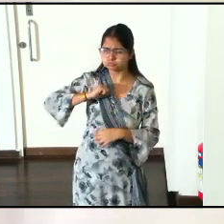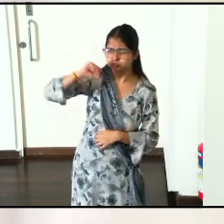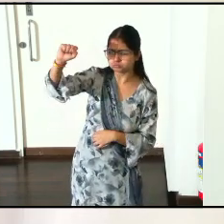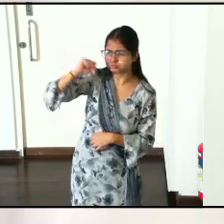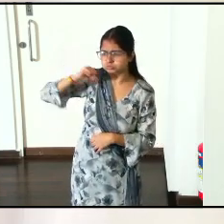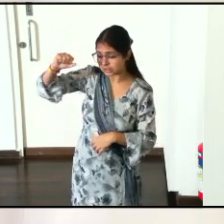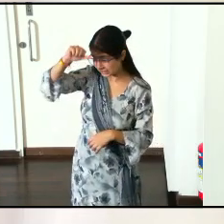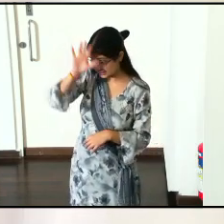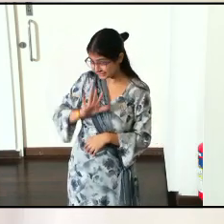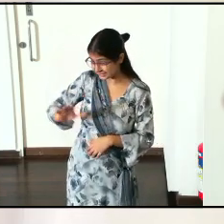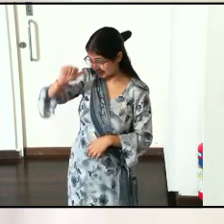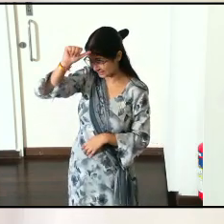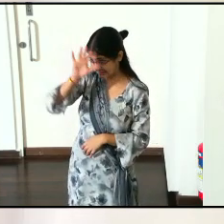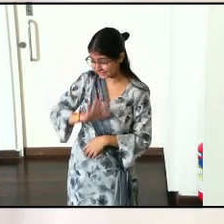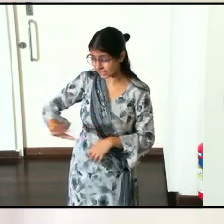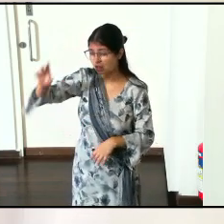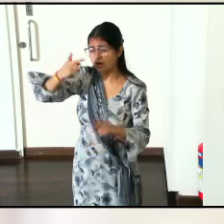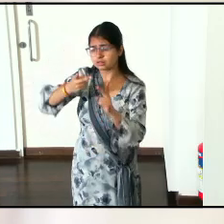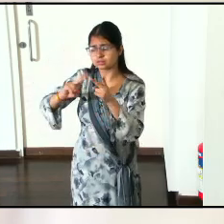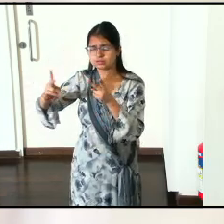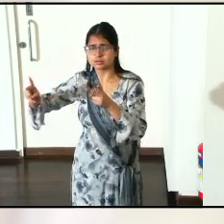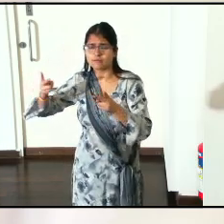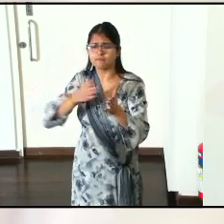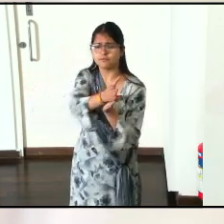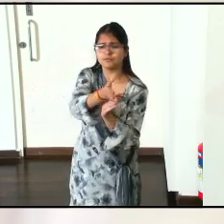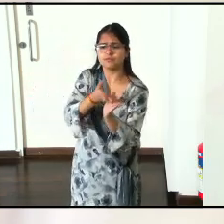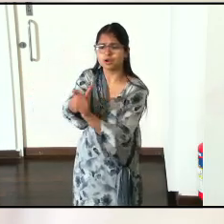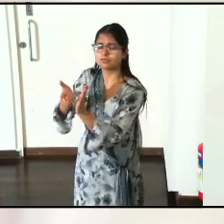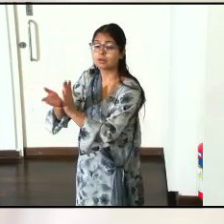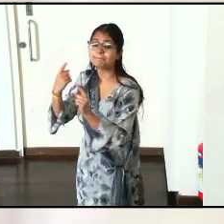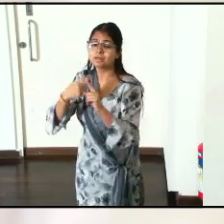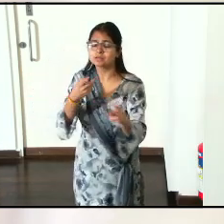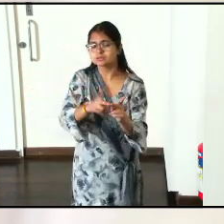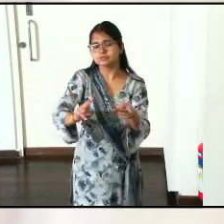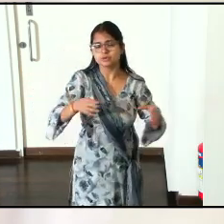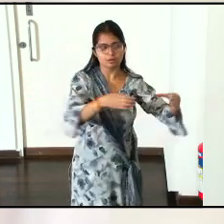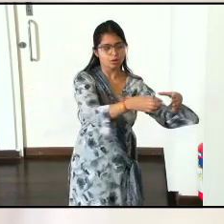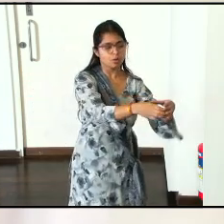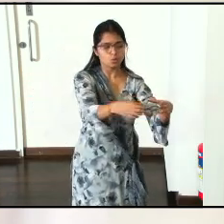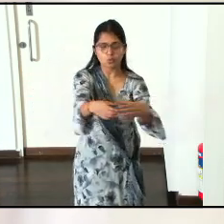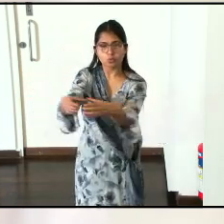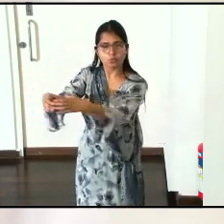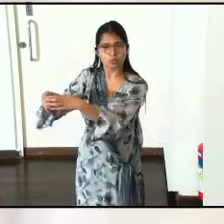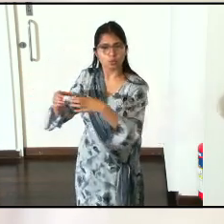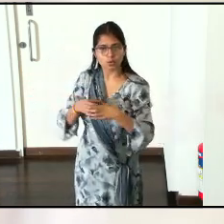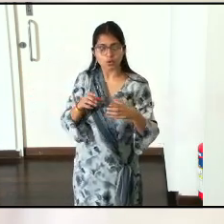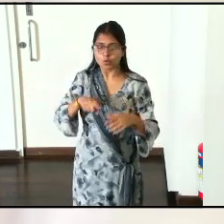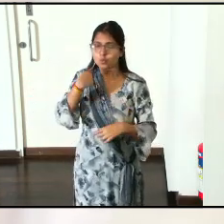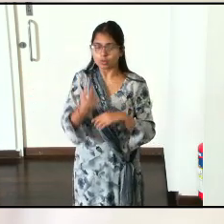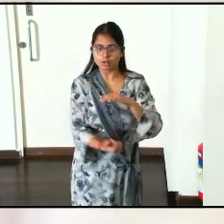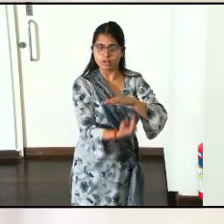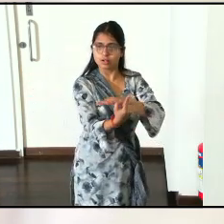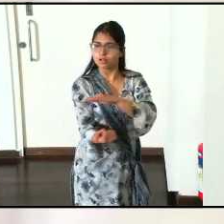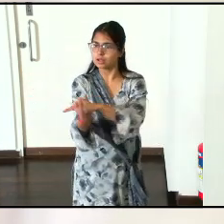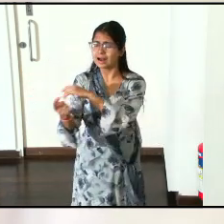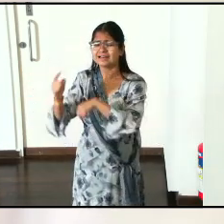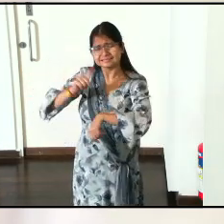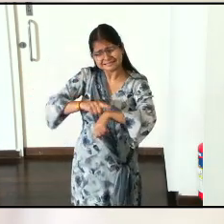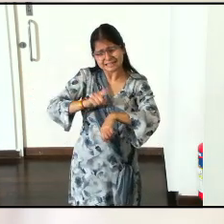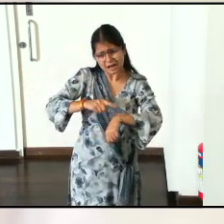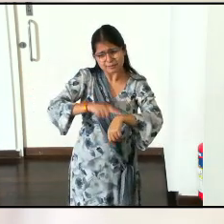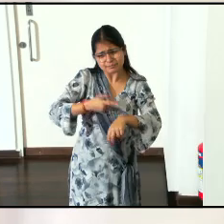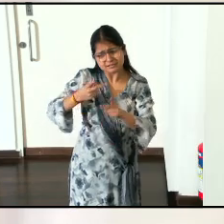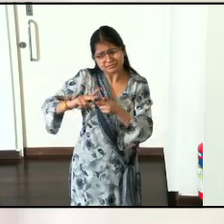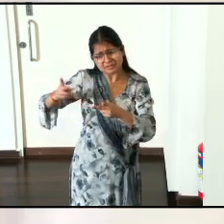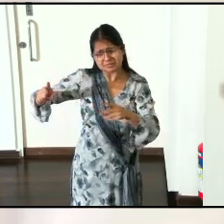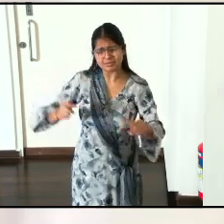country in its different forms and the kinds of groups that came up at different periods, right?